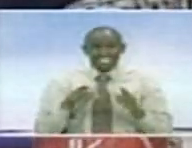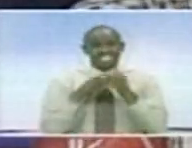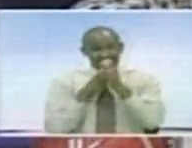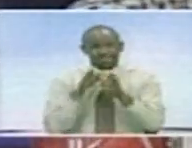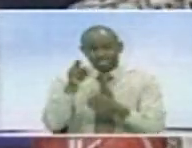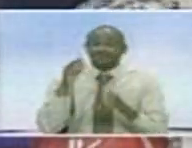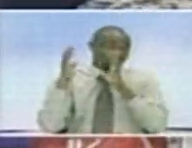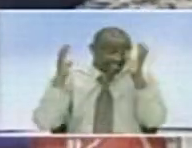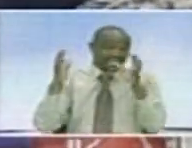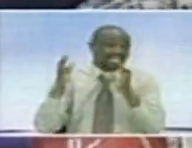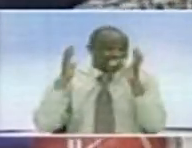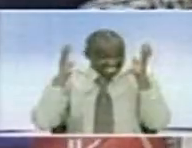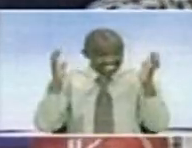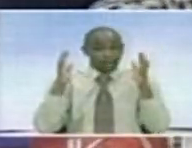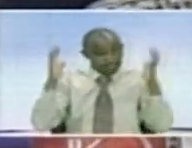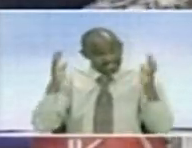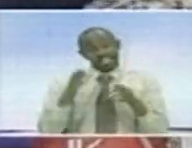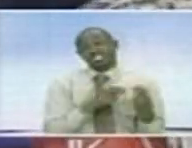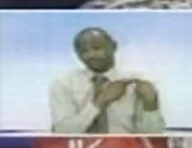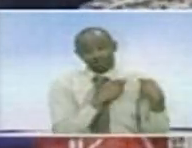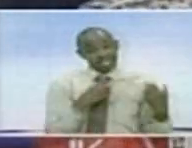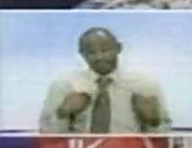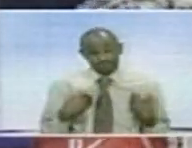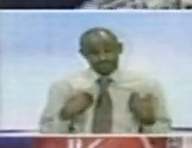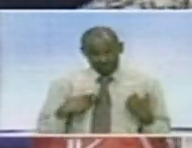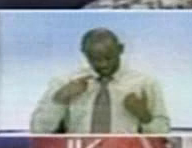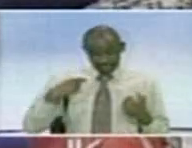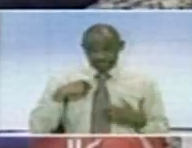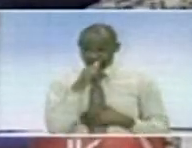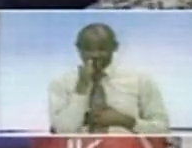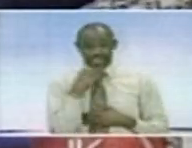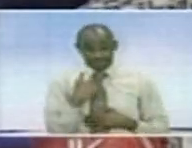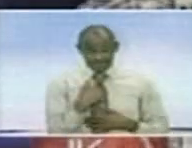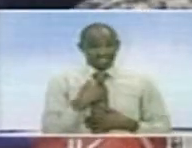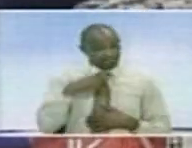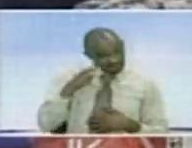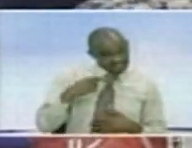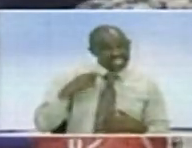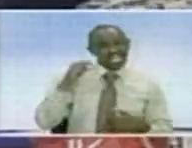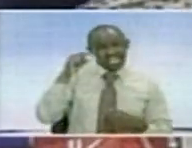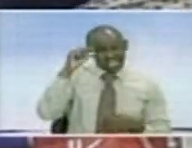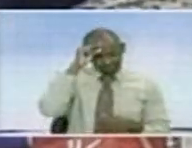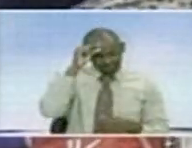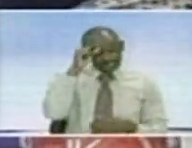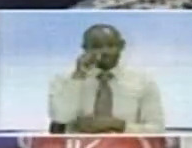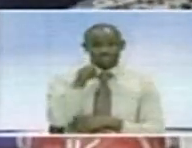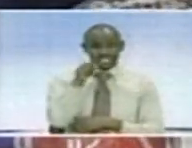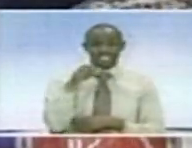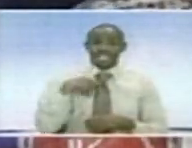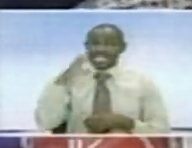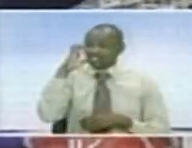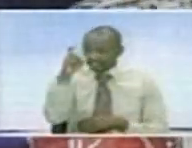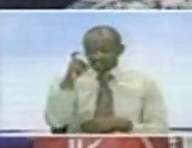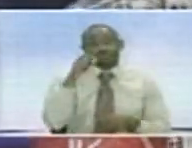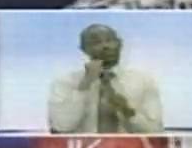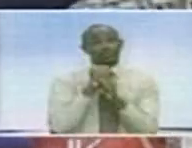a greater responsibility. I have reservations about the manner in which the government of the day, the executive, is